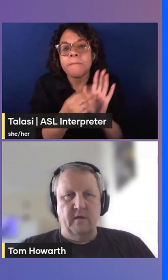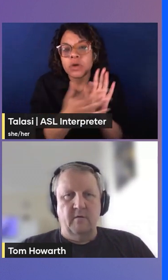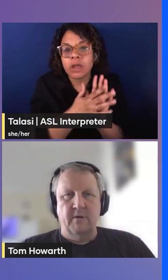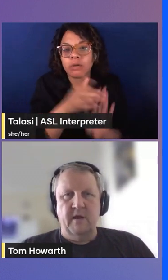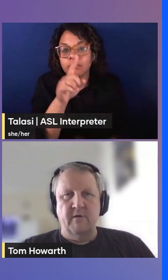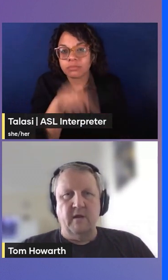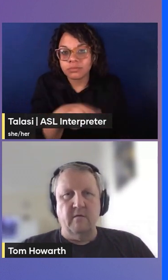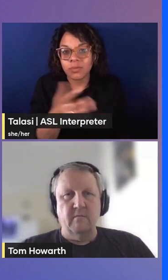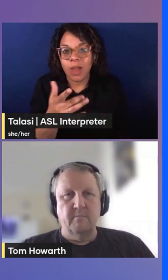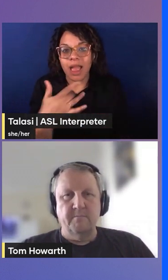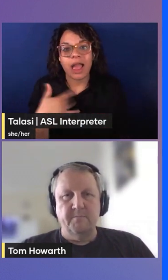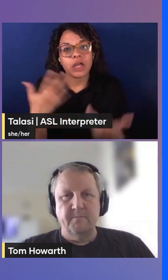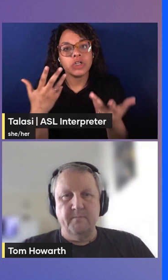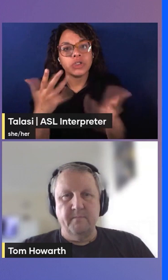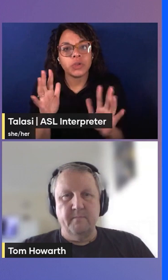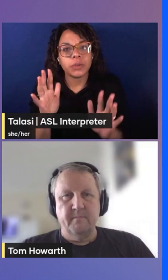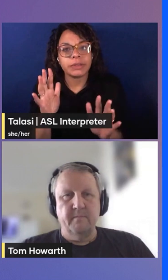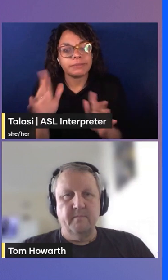don't want it appearing.